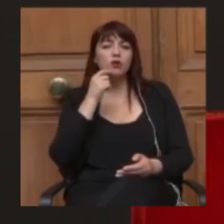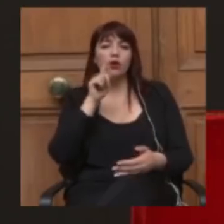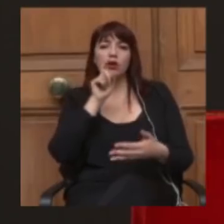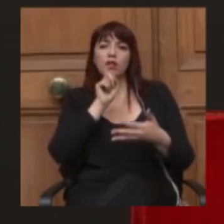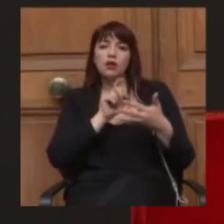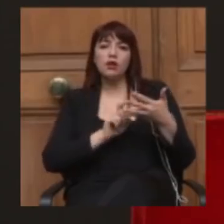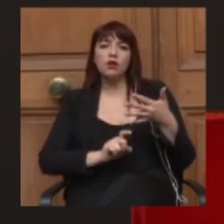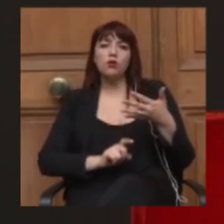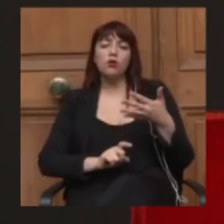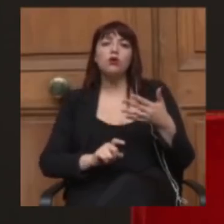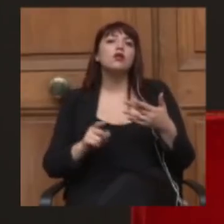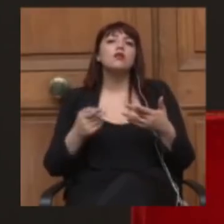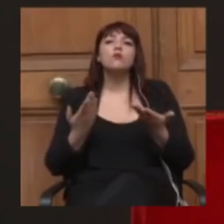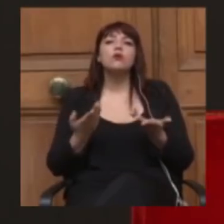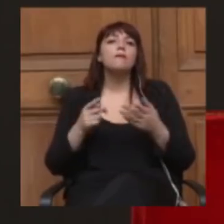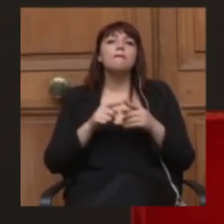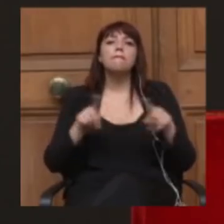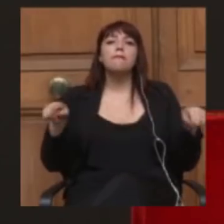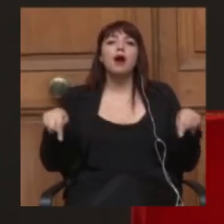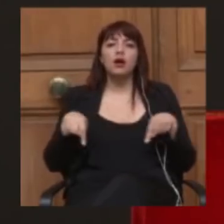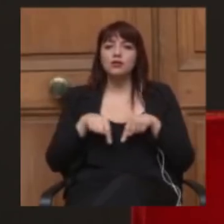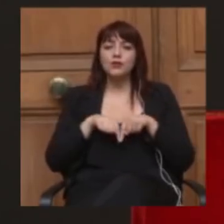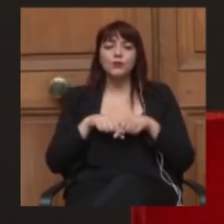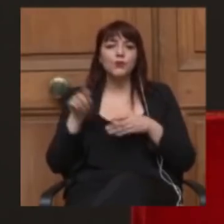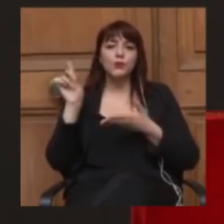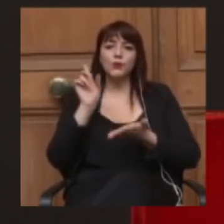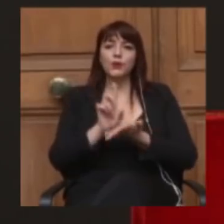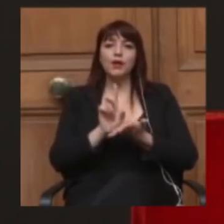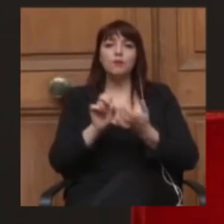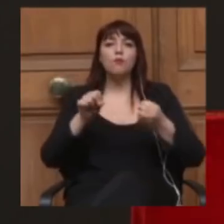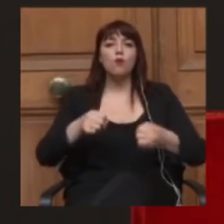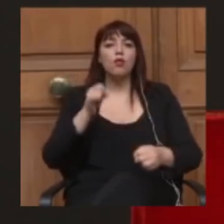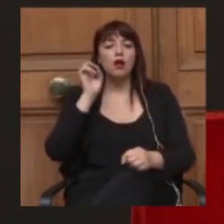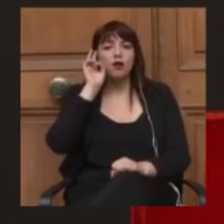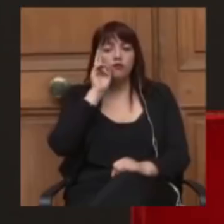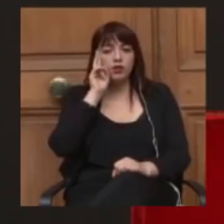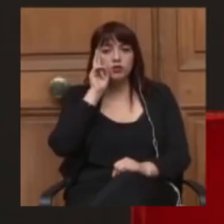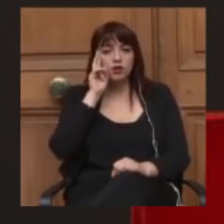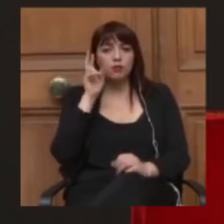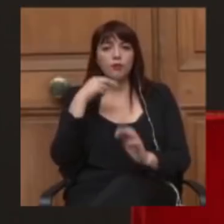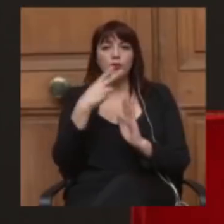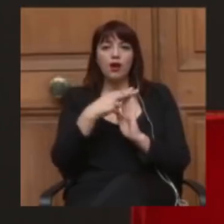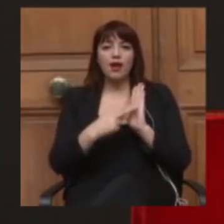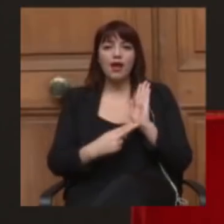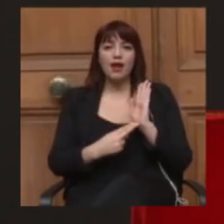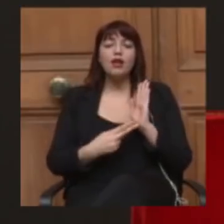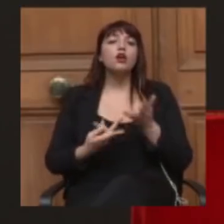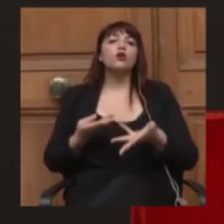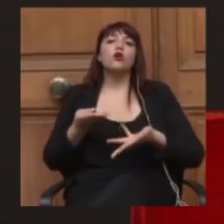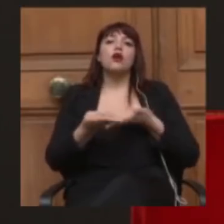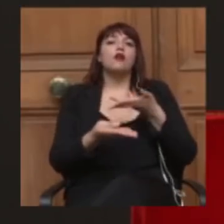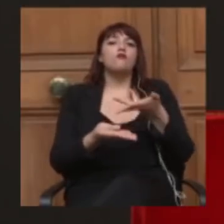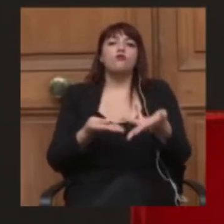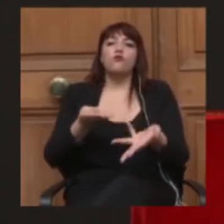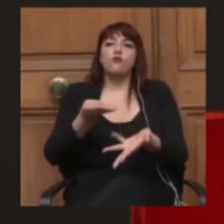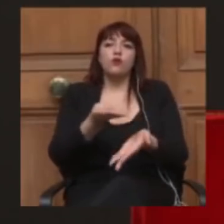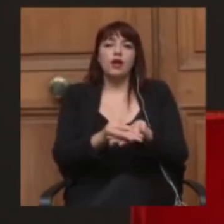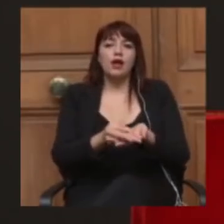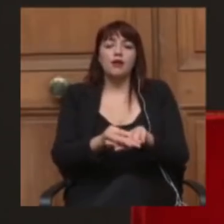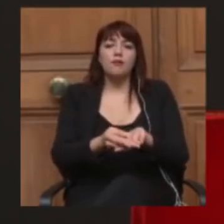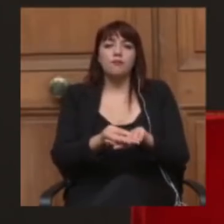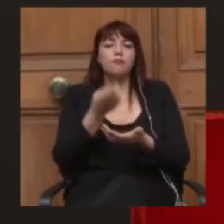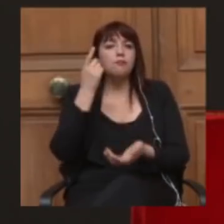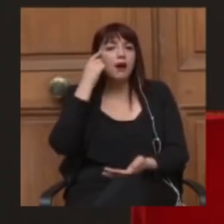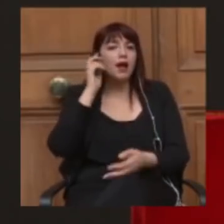space and a time for reflection, for reading, for collaboration, and for being transformed by